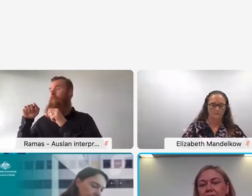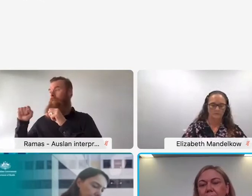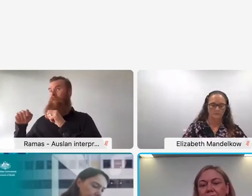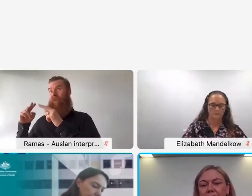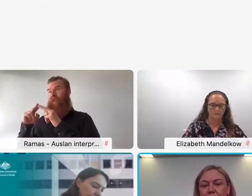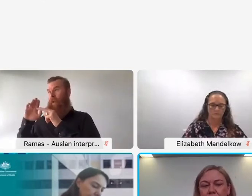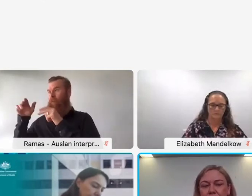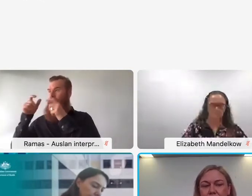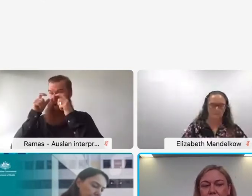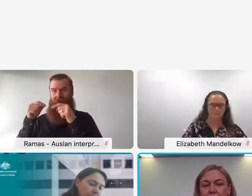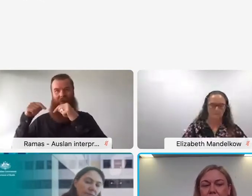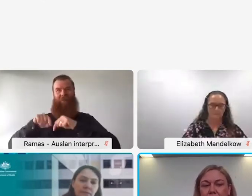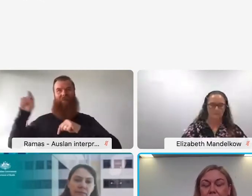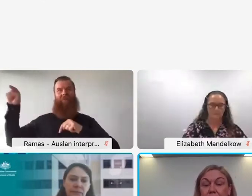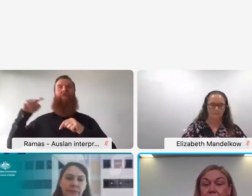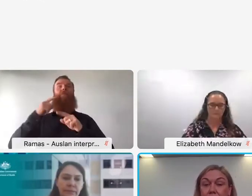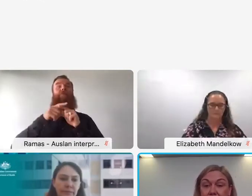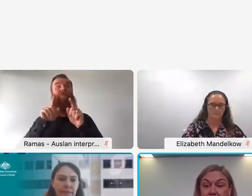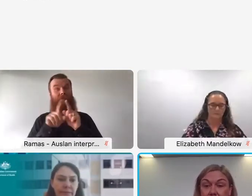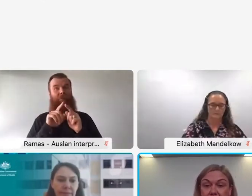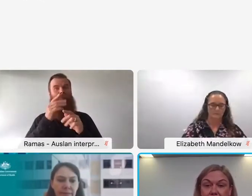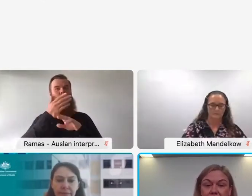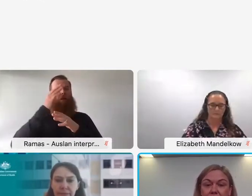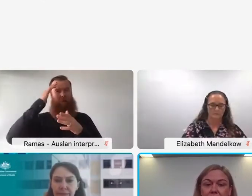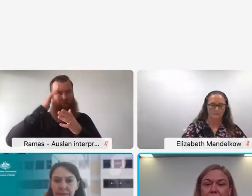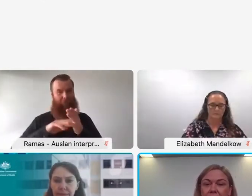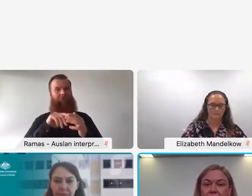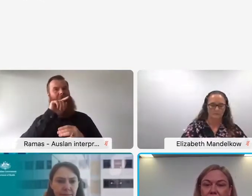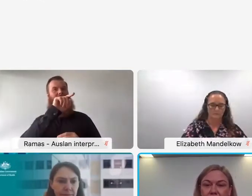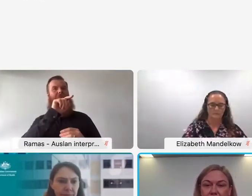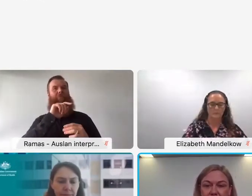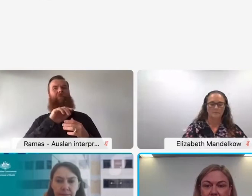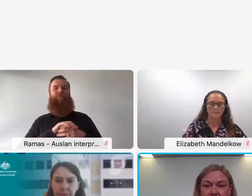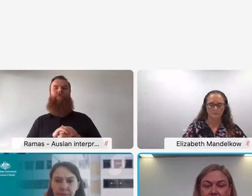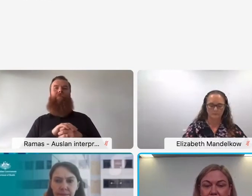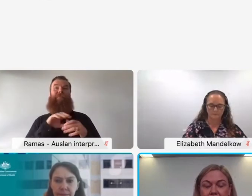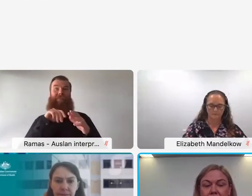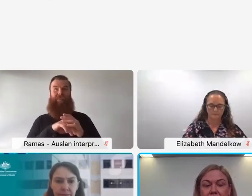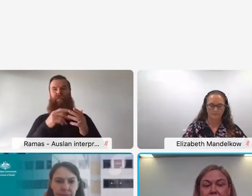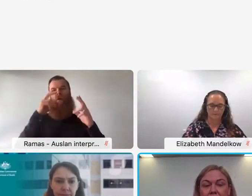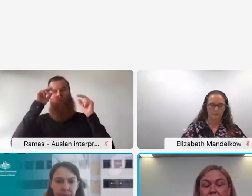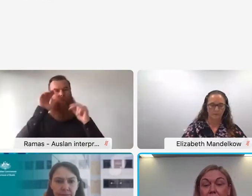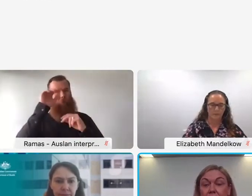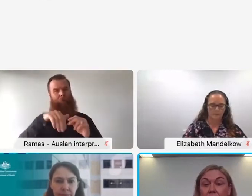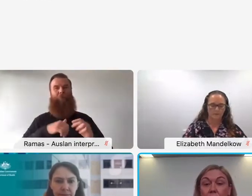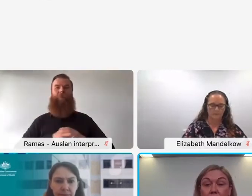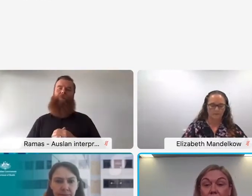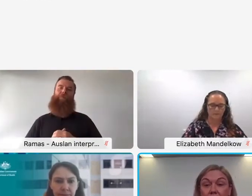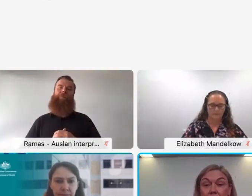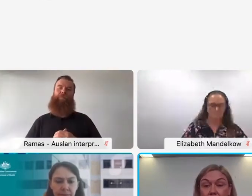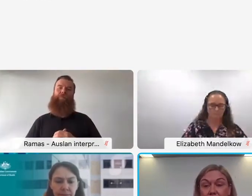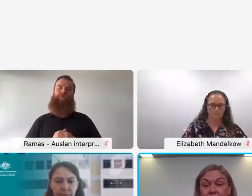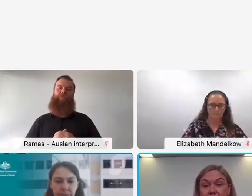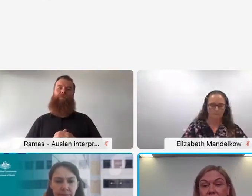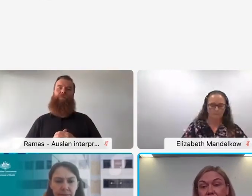related, and they also do the rest of their placement in an aged care facility. What